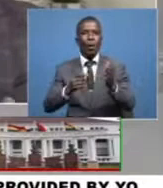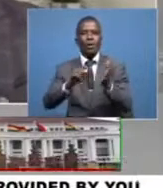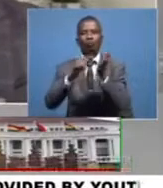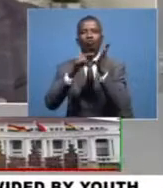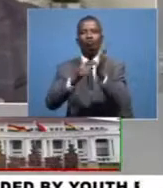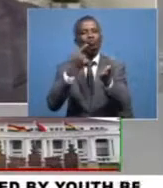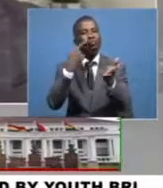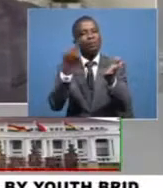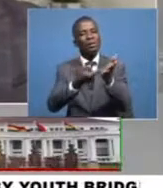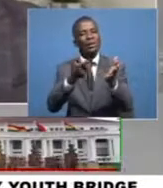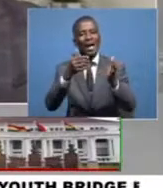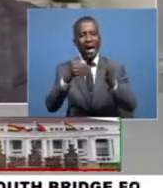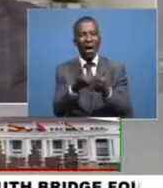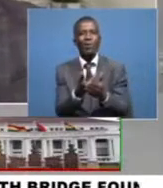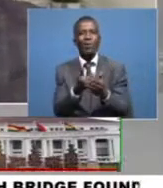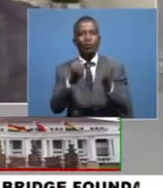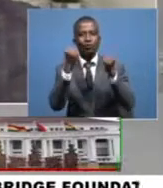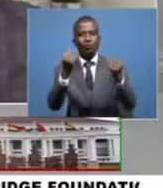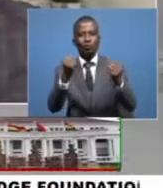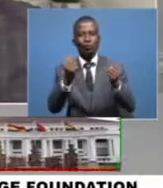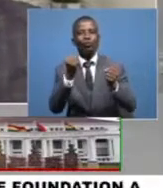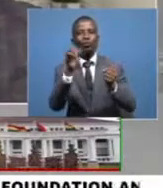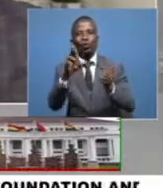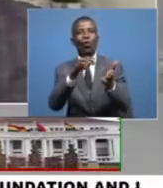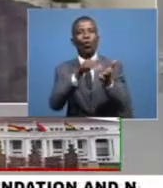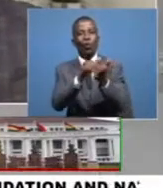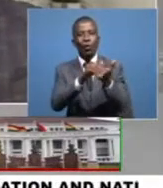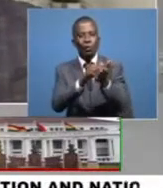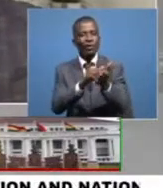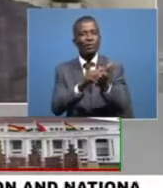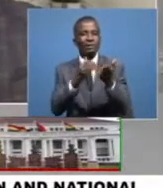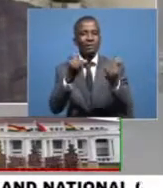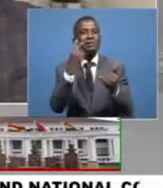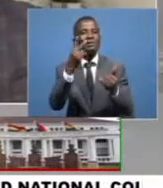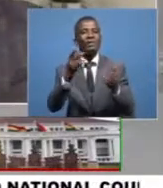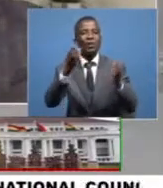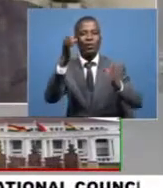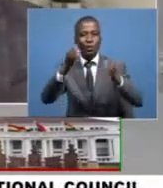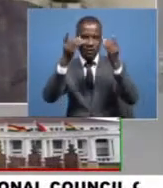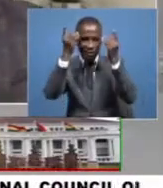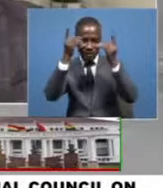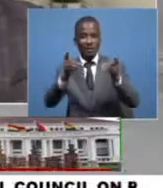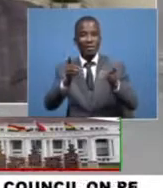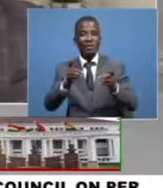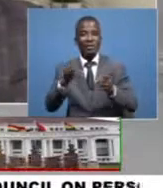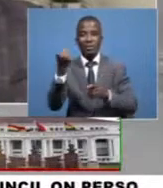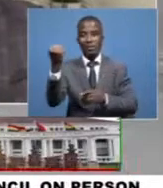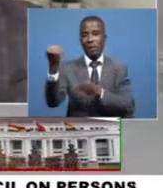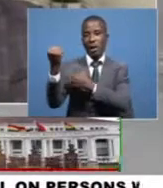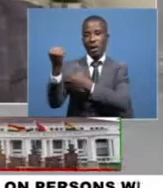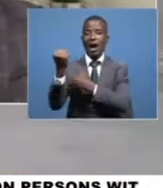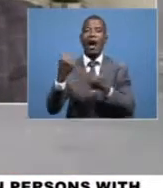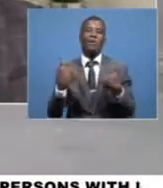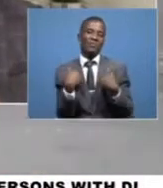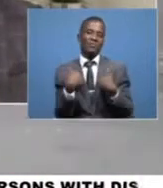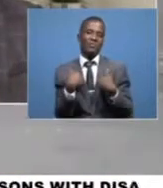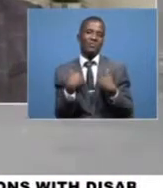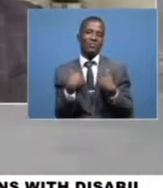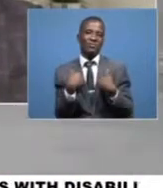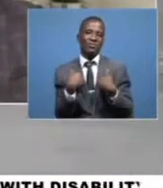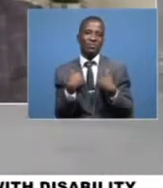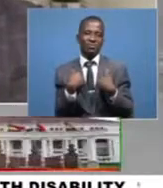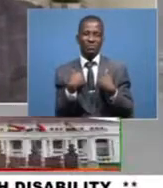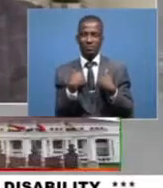far that generally has come from your end. It is not unusual for that situation to occur in civil